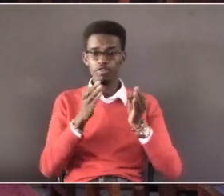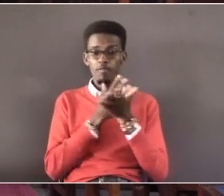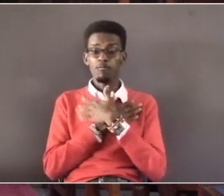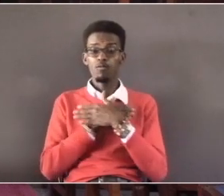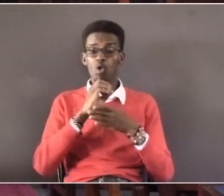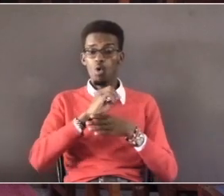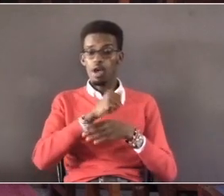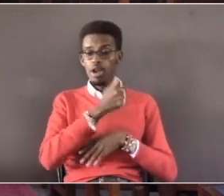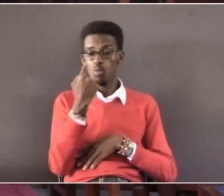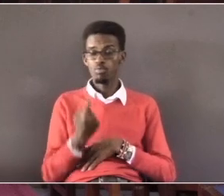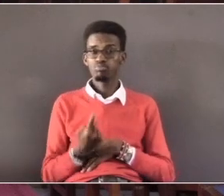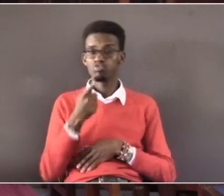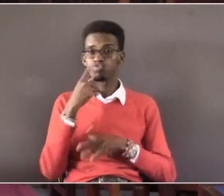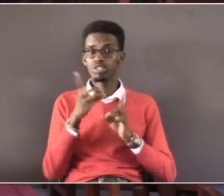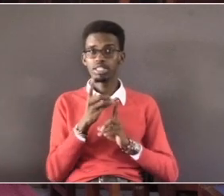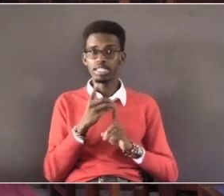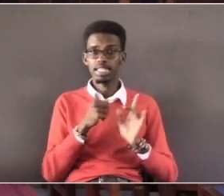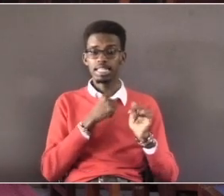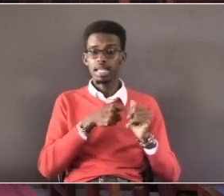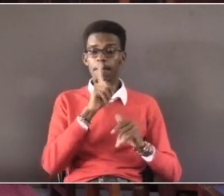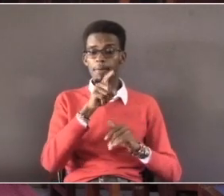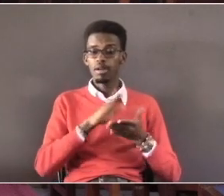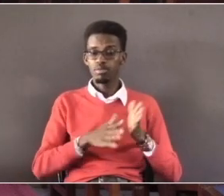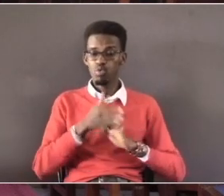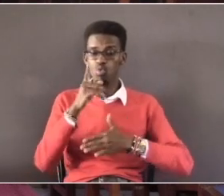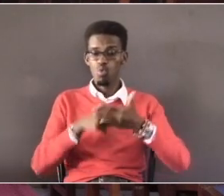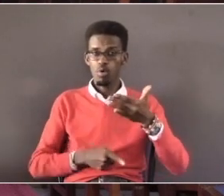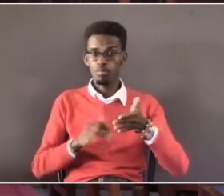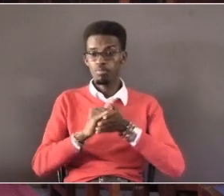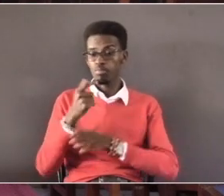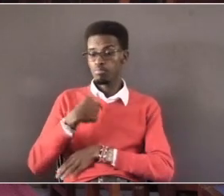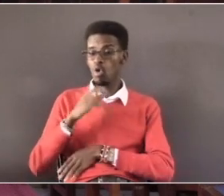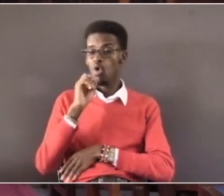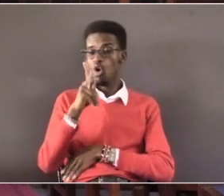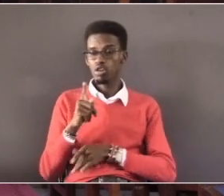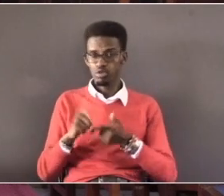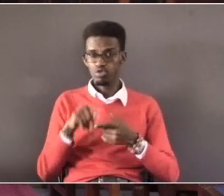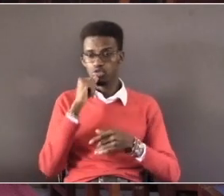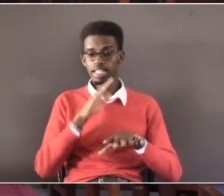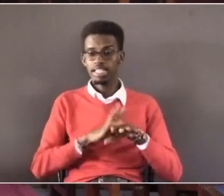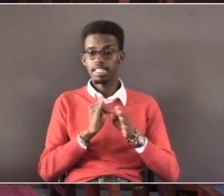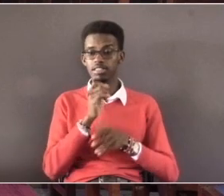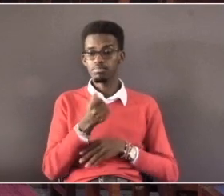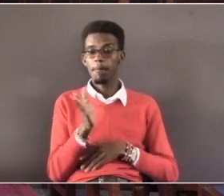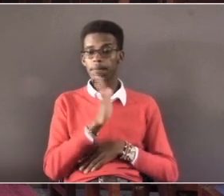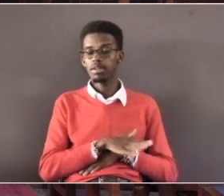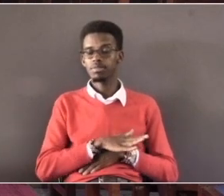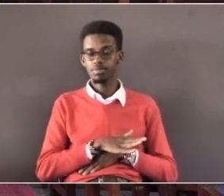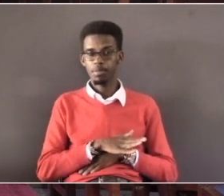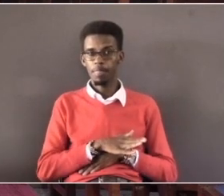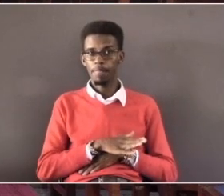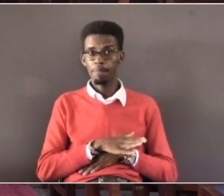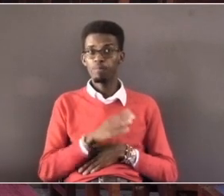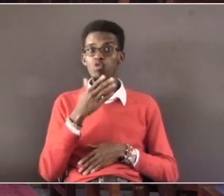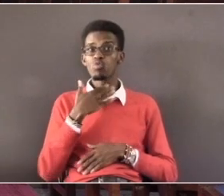or anyone you're dating, the principle should be, am I okay not getting this money back? Do